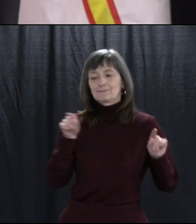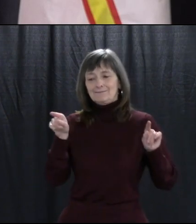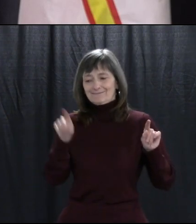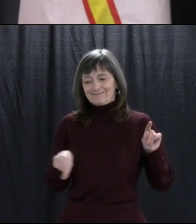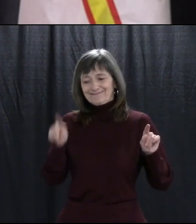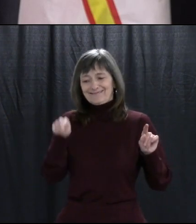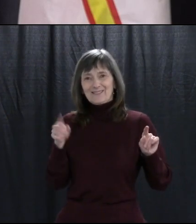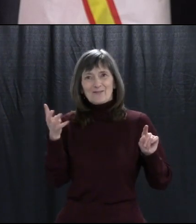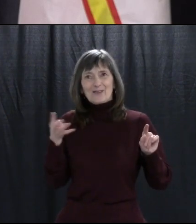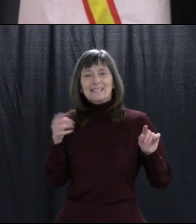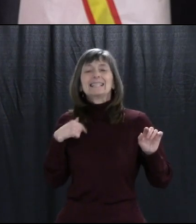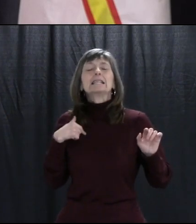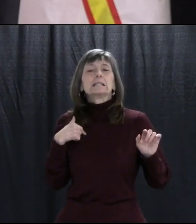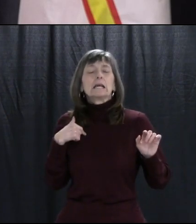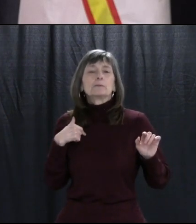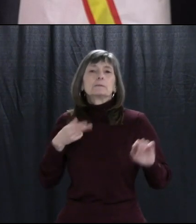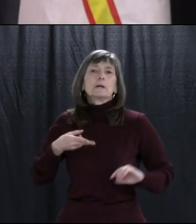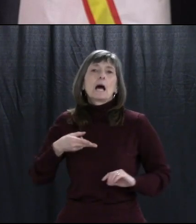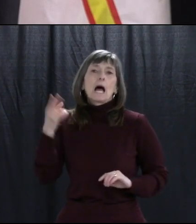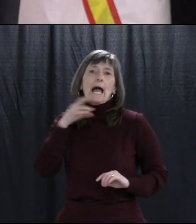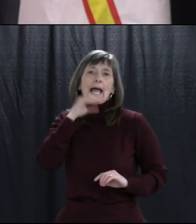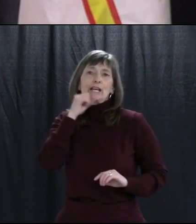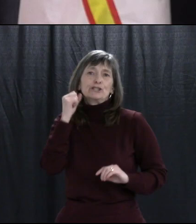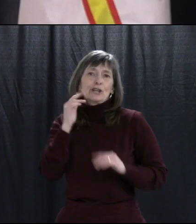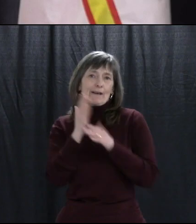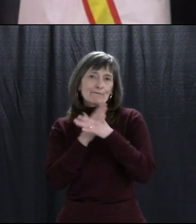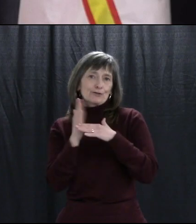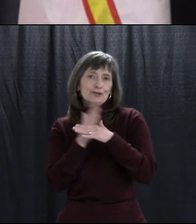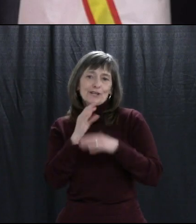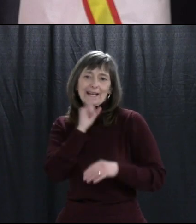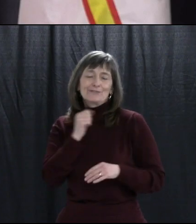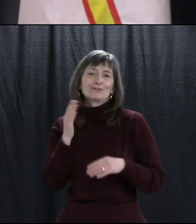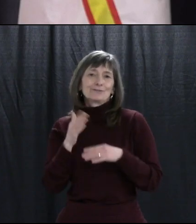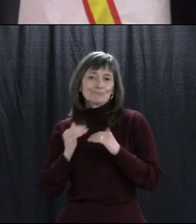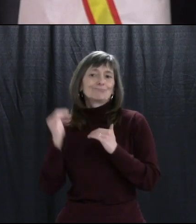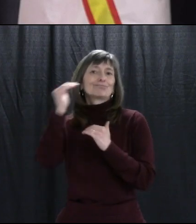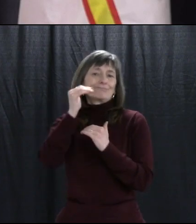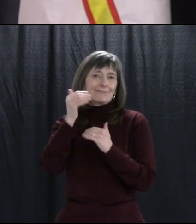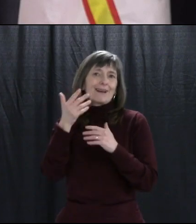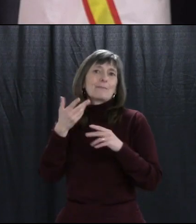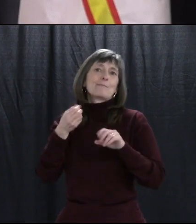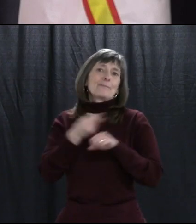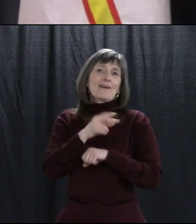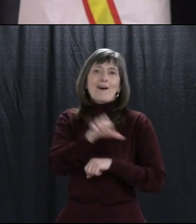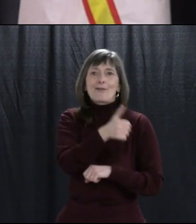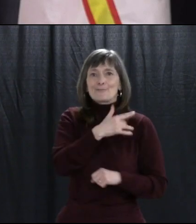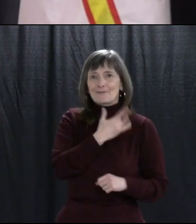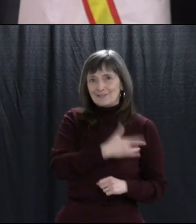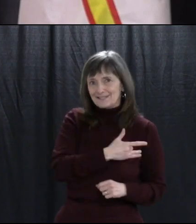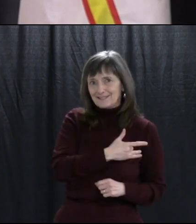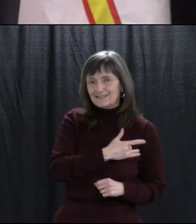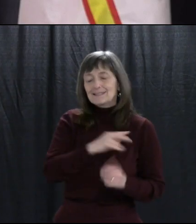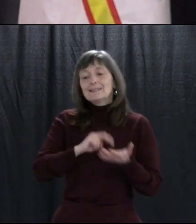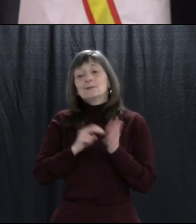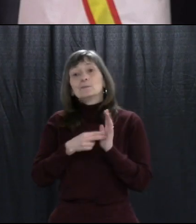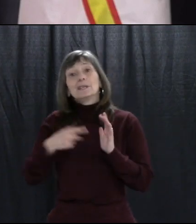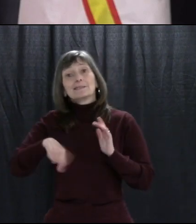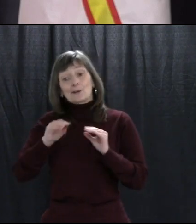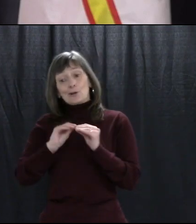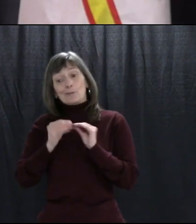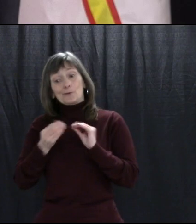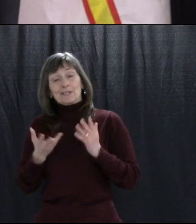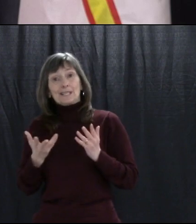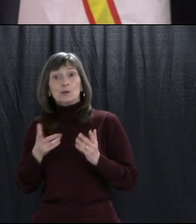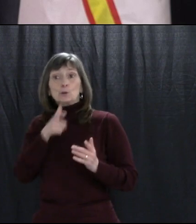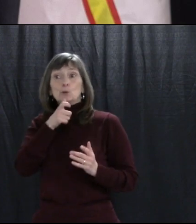high prevalence of chronic disease within our province. And so for us, we have some of the most vulnerable in terms of percentage-wise as